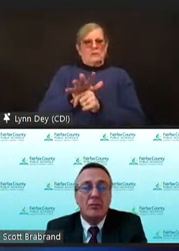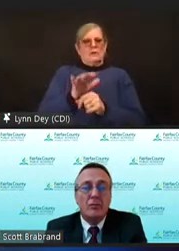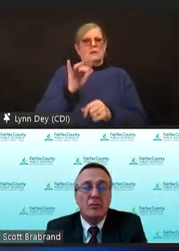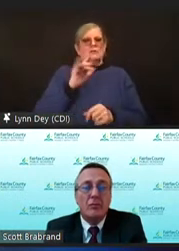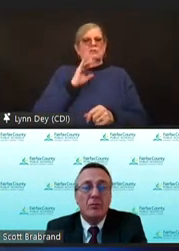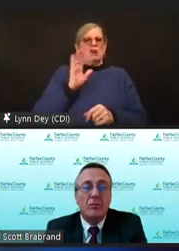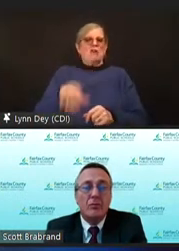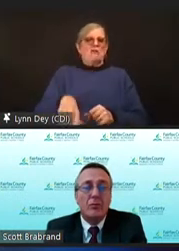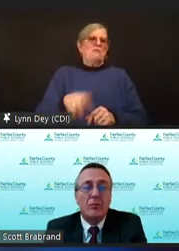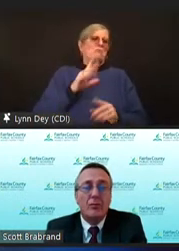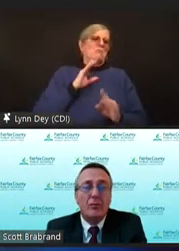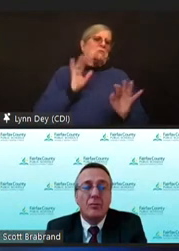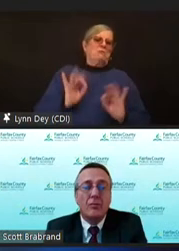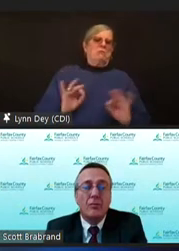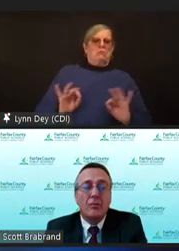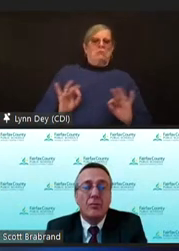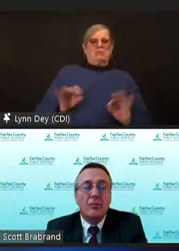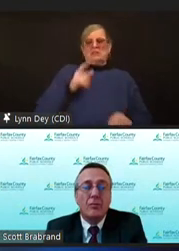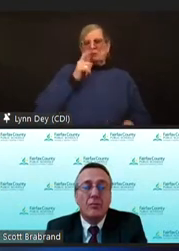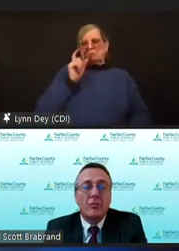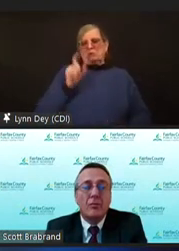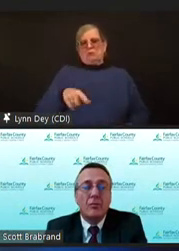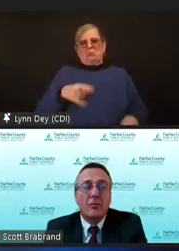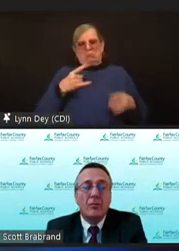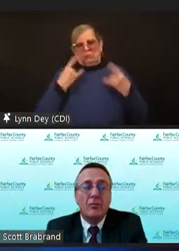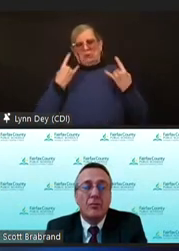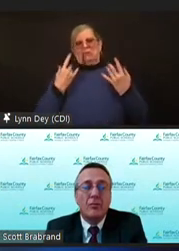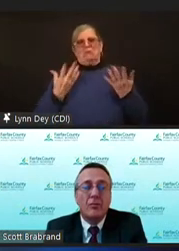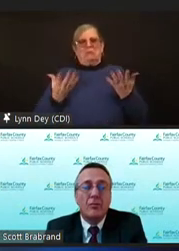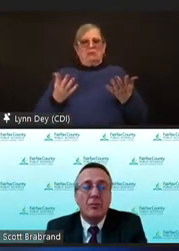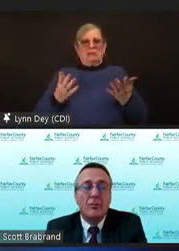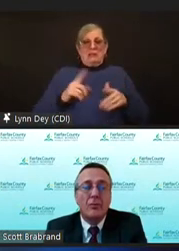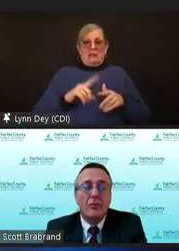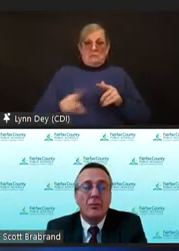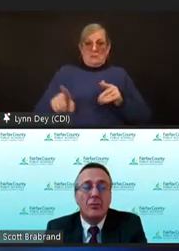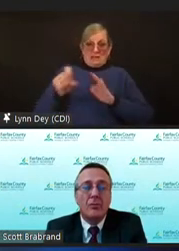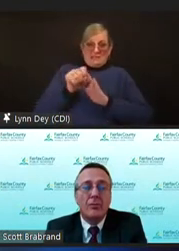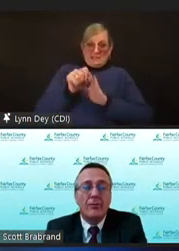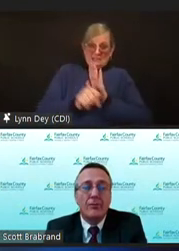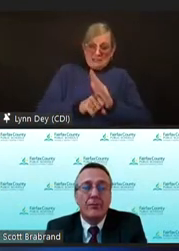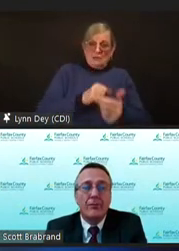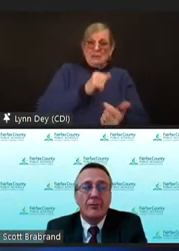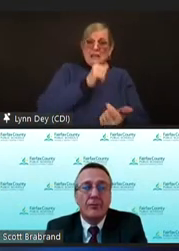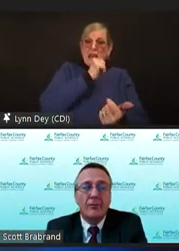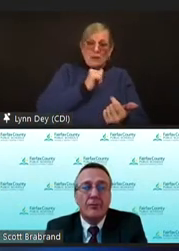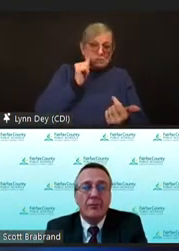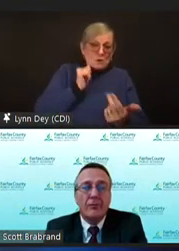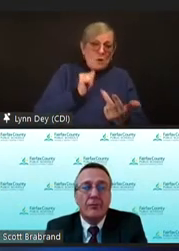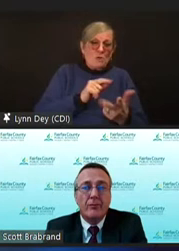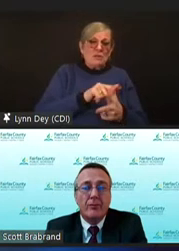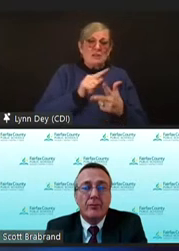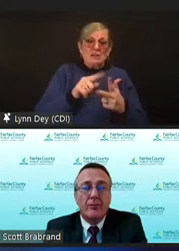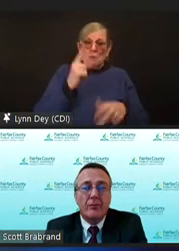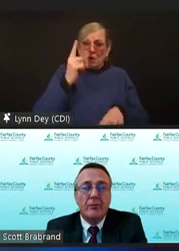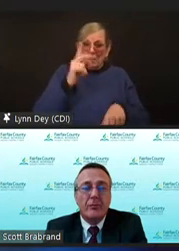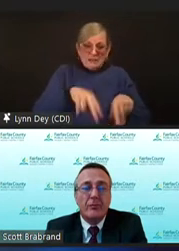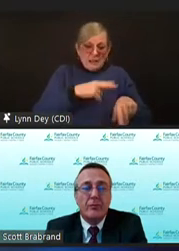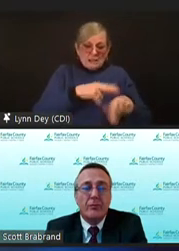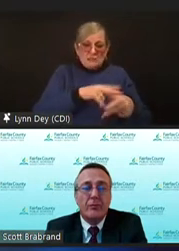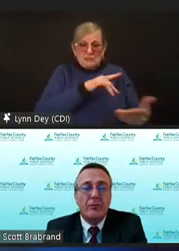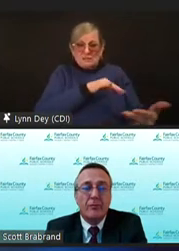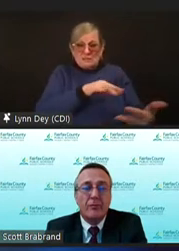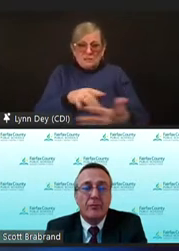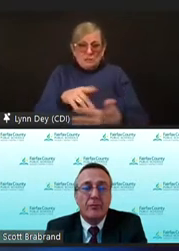masks. There are studies from Florida, from Arizona. There was a national study that was done. A study in Georgia showed